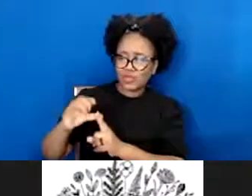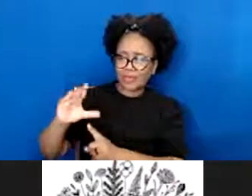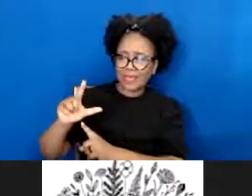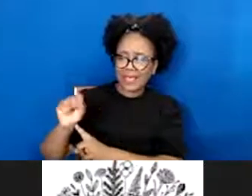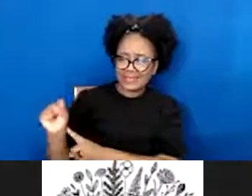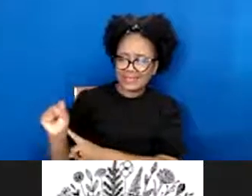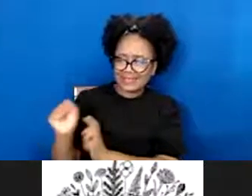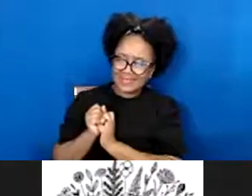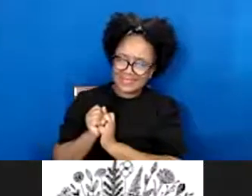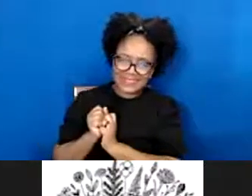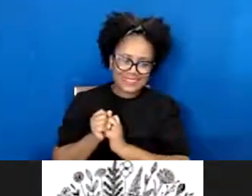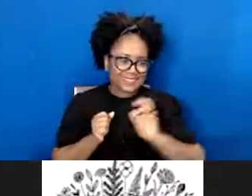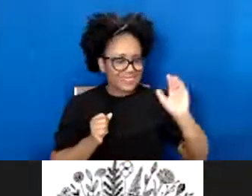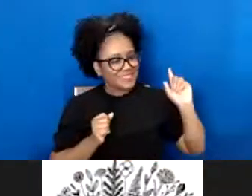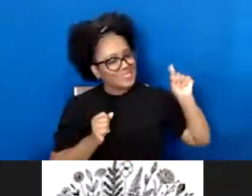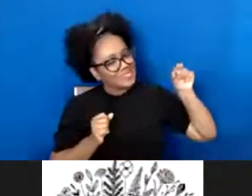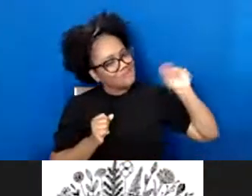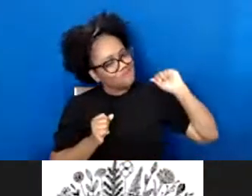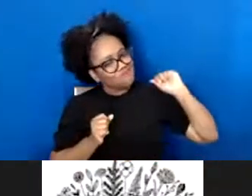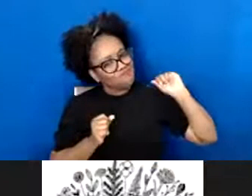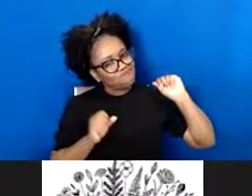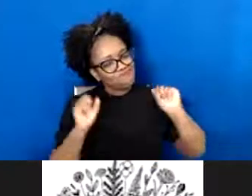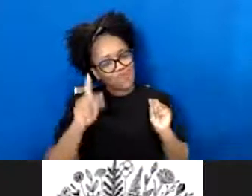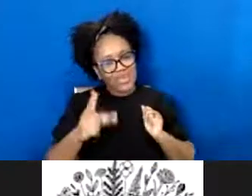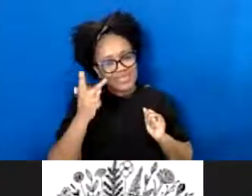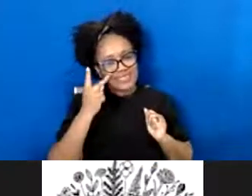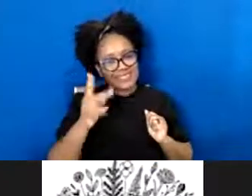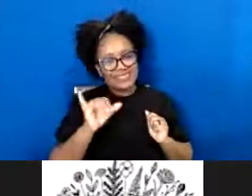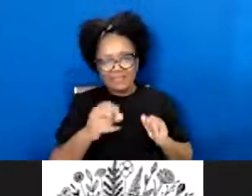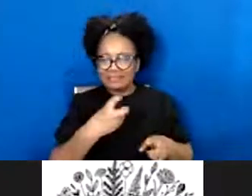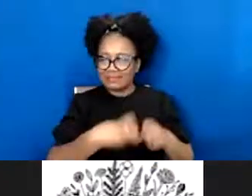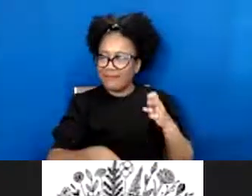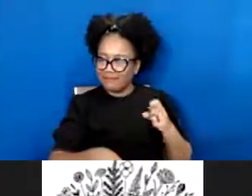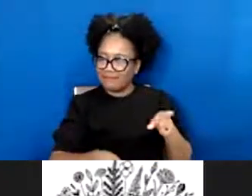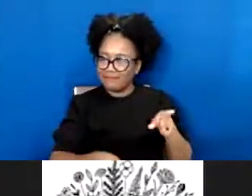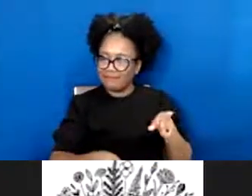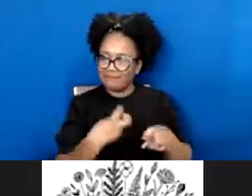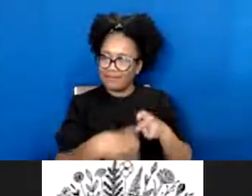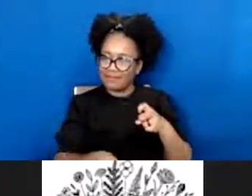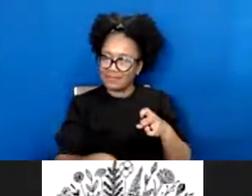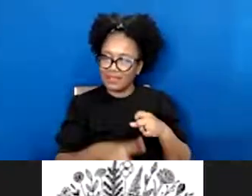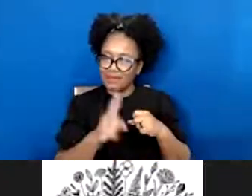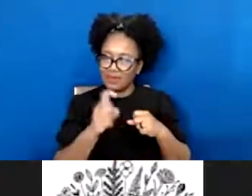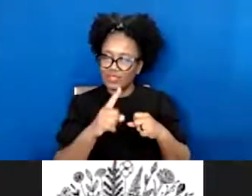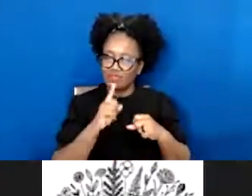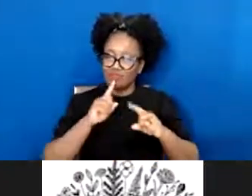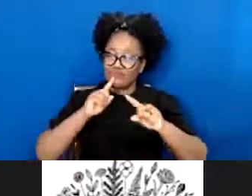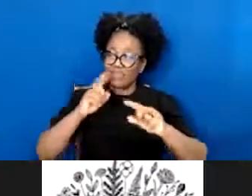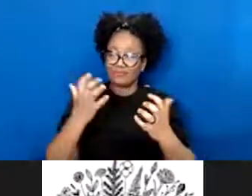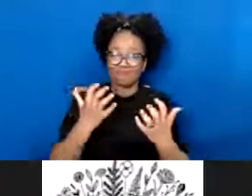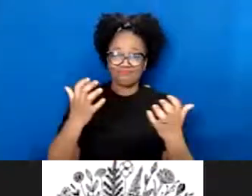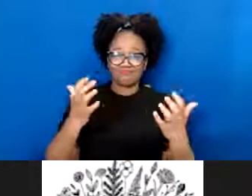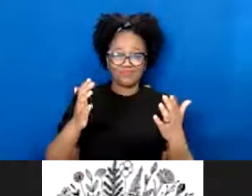Okay, see, fam, that's like an, I mean, that's a hard question to answer in front of all of these people. I mean, and I know I write